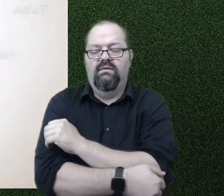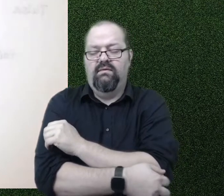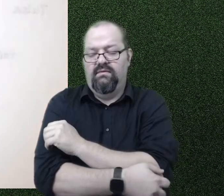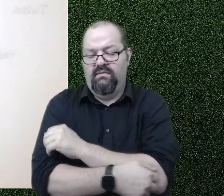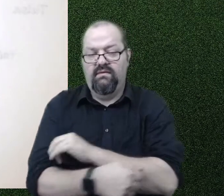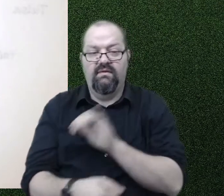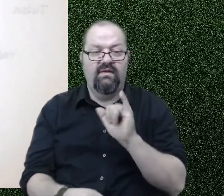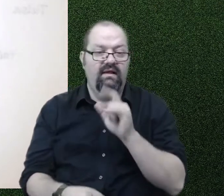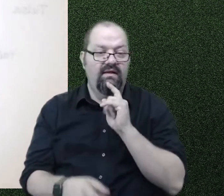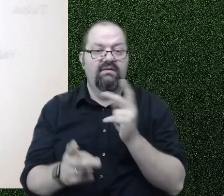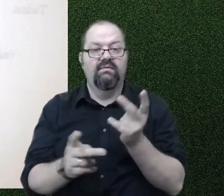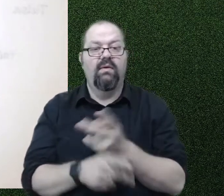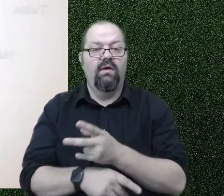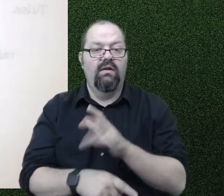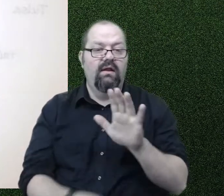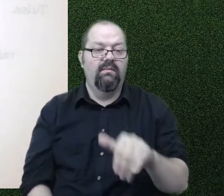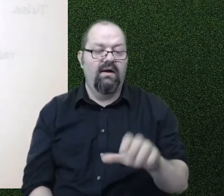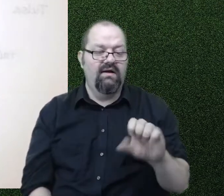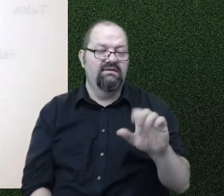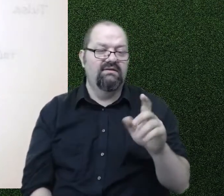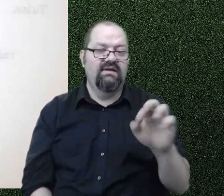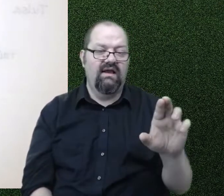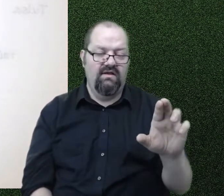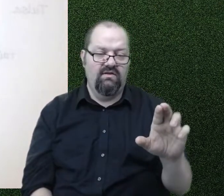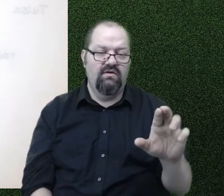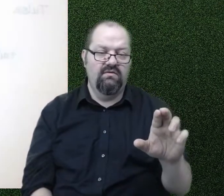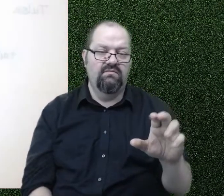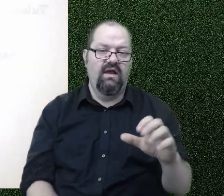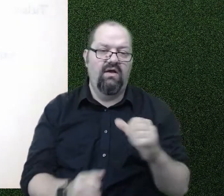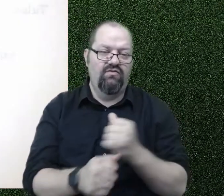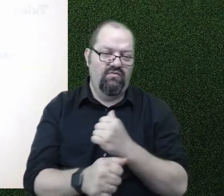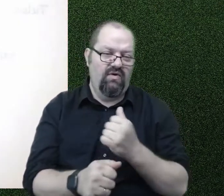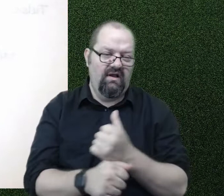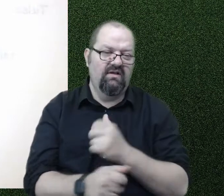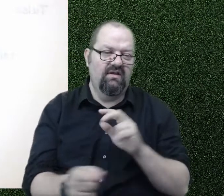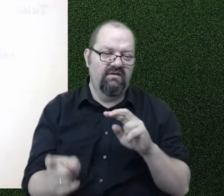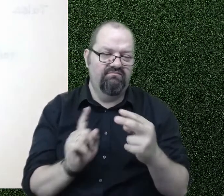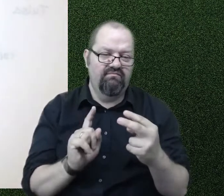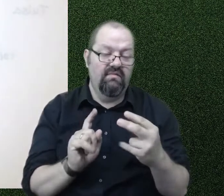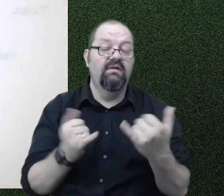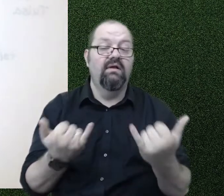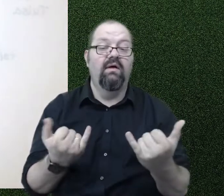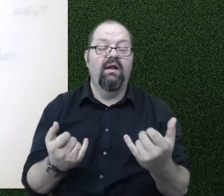Multiplying by a scalar algebraically. If I want to do the same thing geometrically,